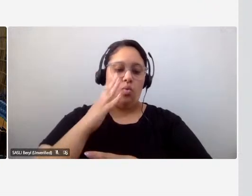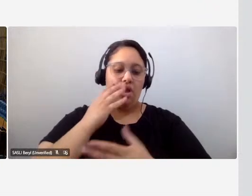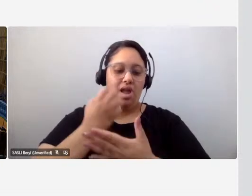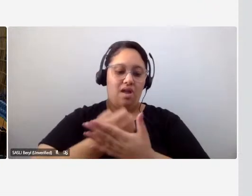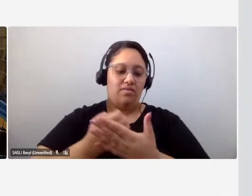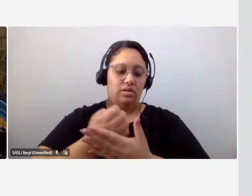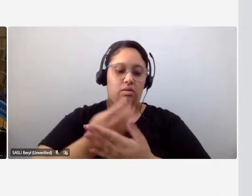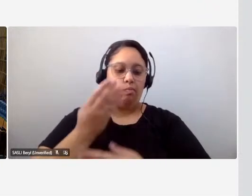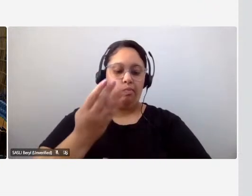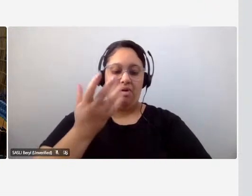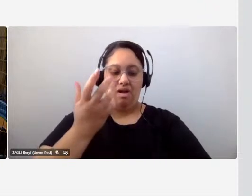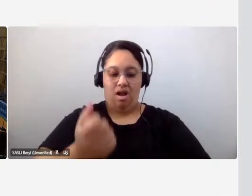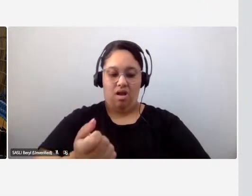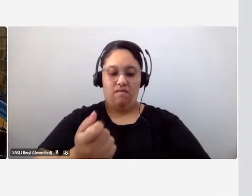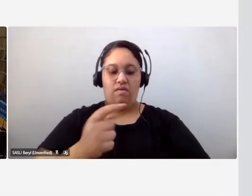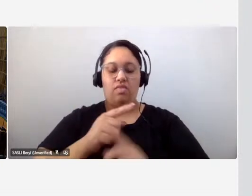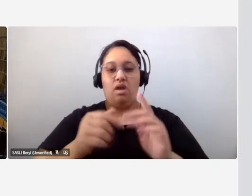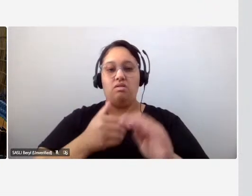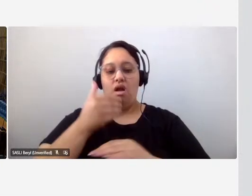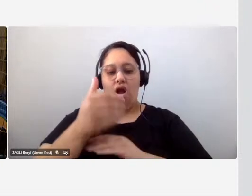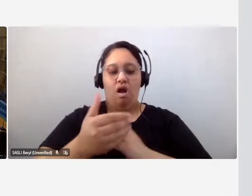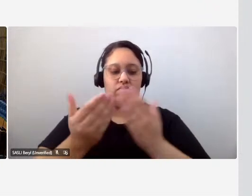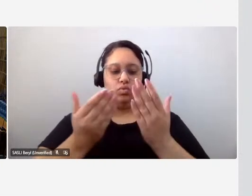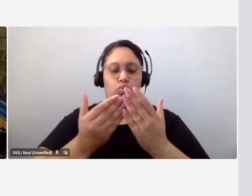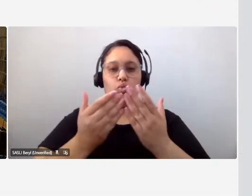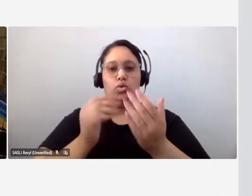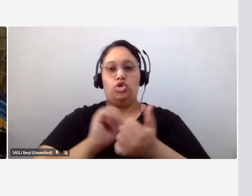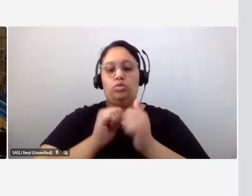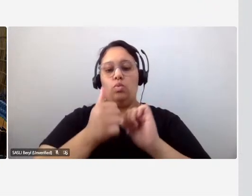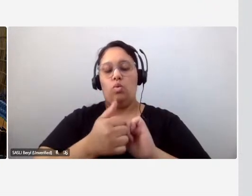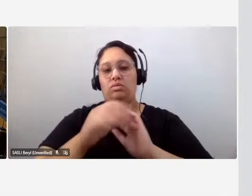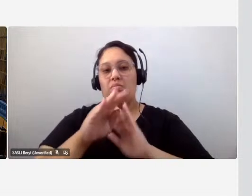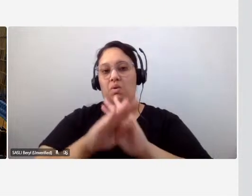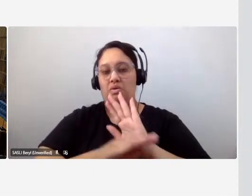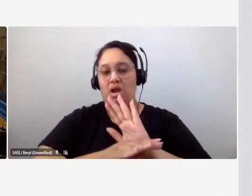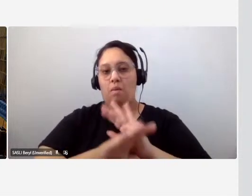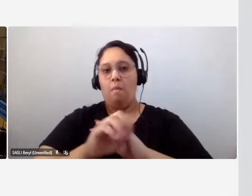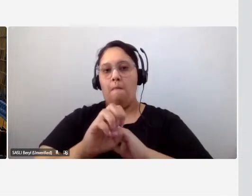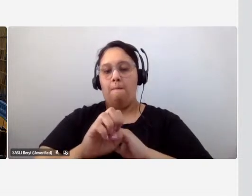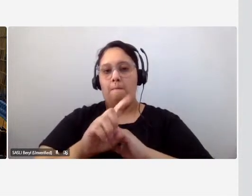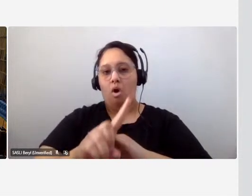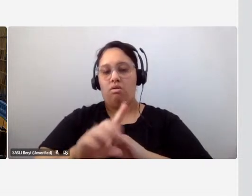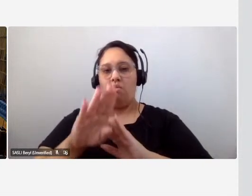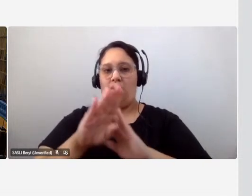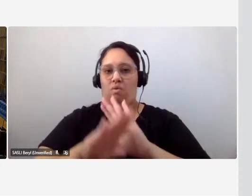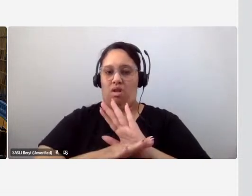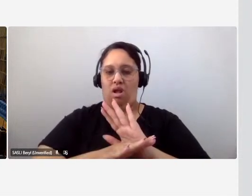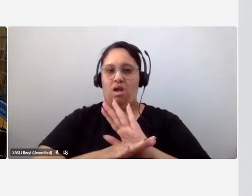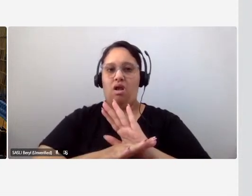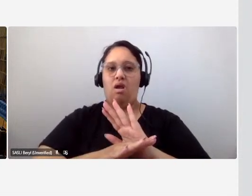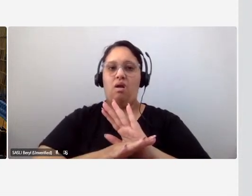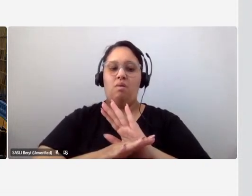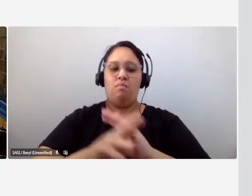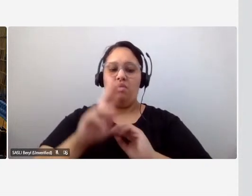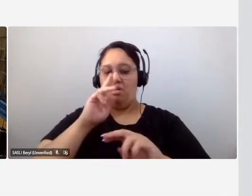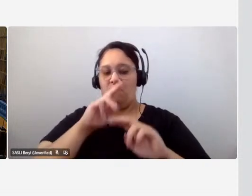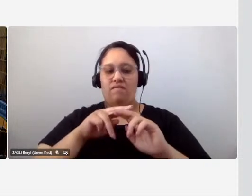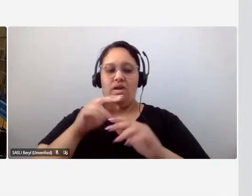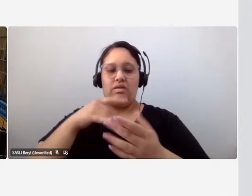there that the after-school sports program, the MOD program, the recreational